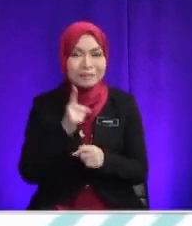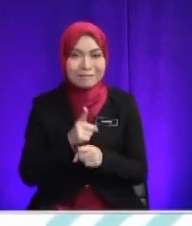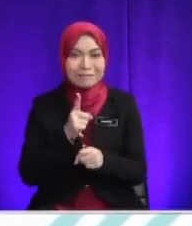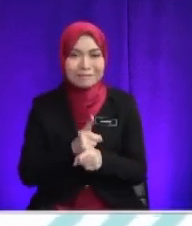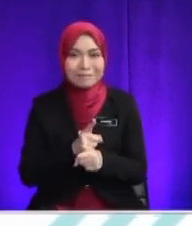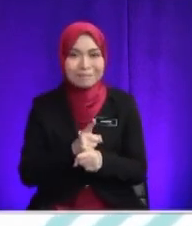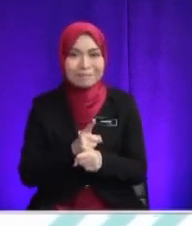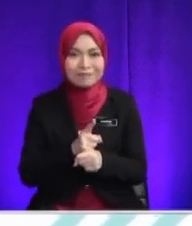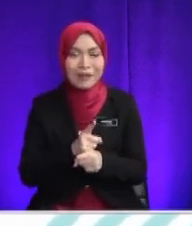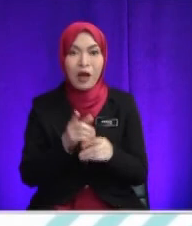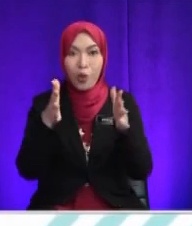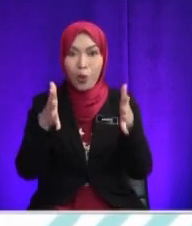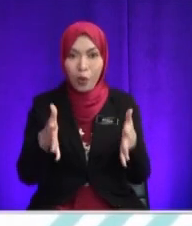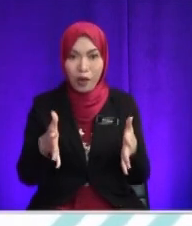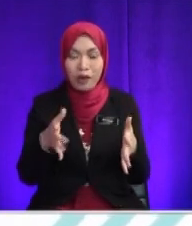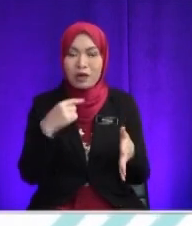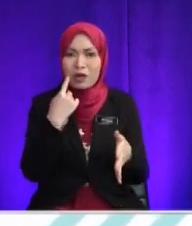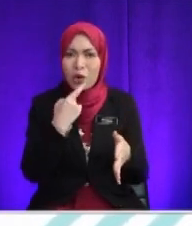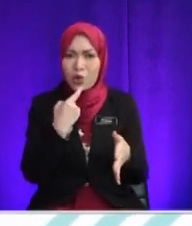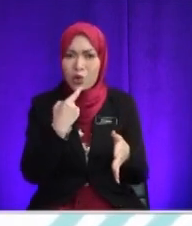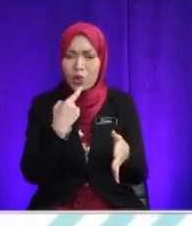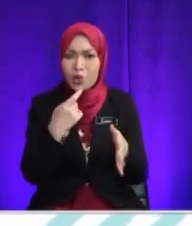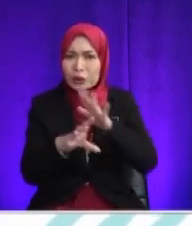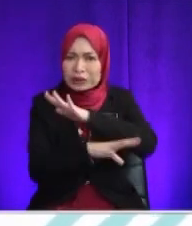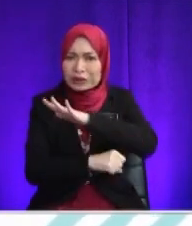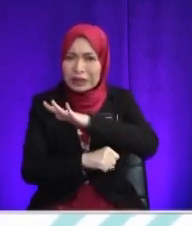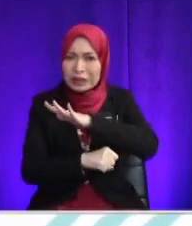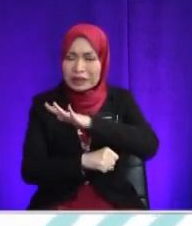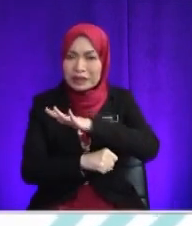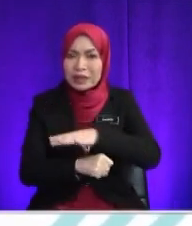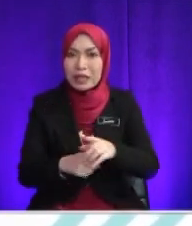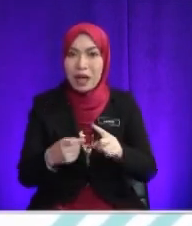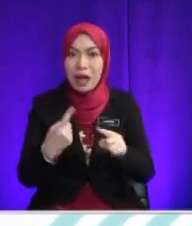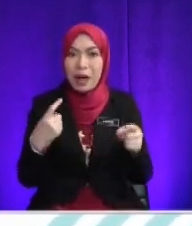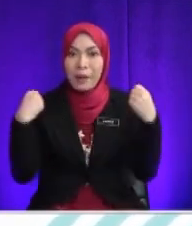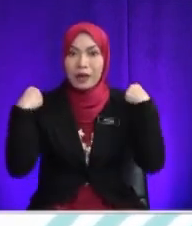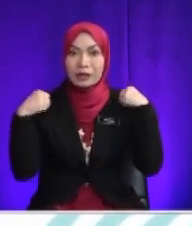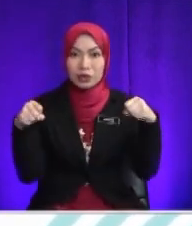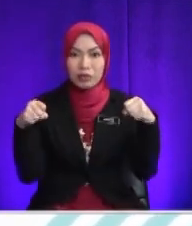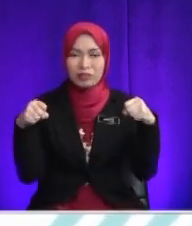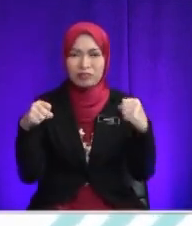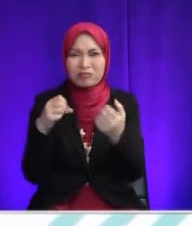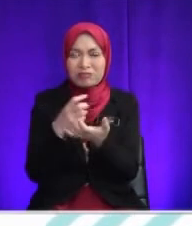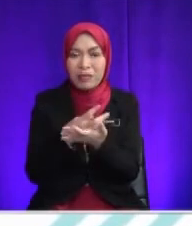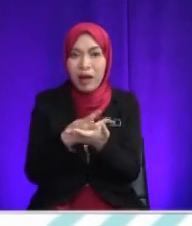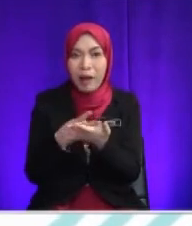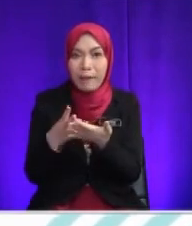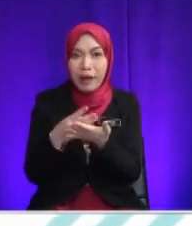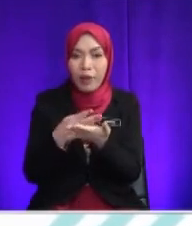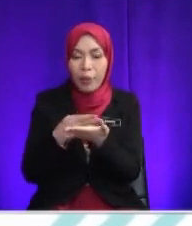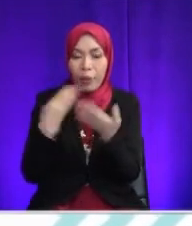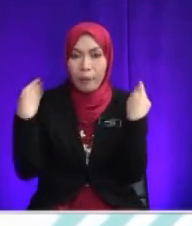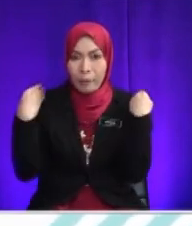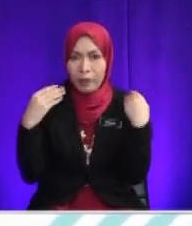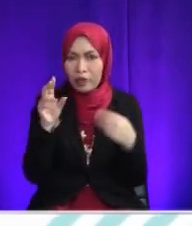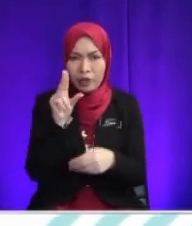a person who takes something from a shop without paying for it. Do you think that is the correct definition? Can you please show